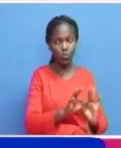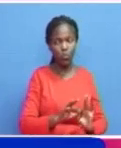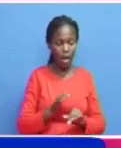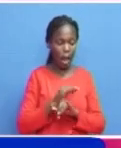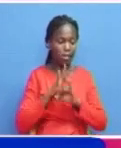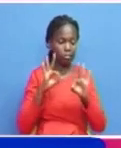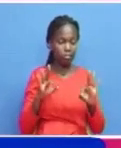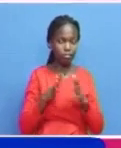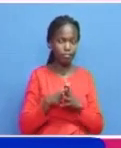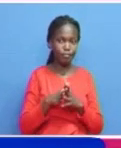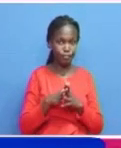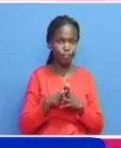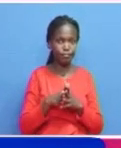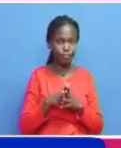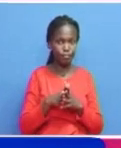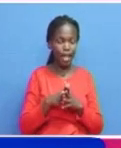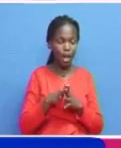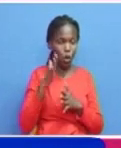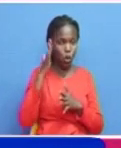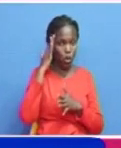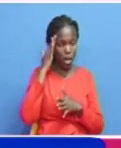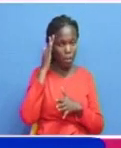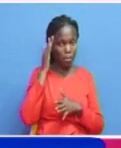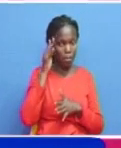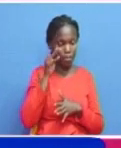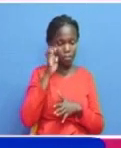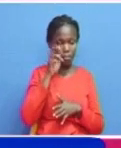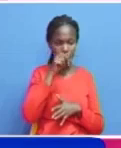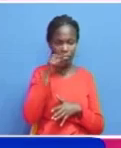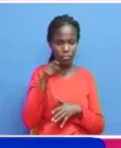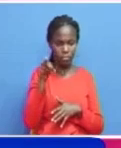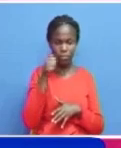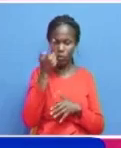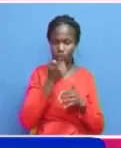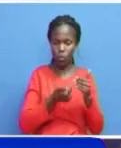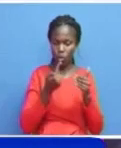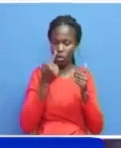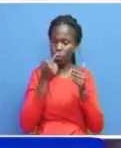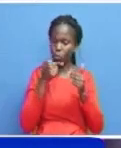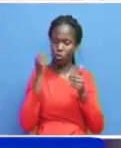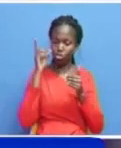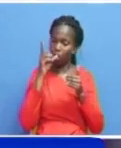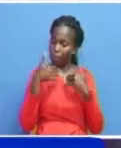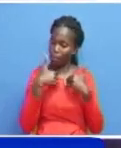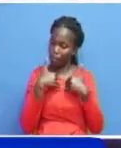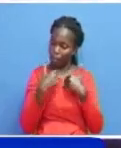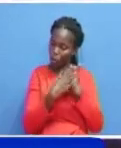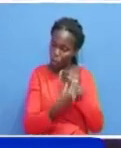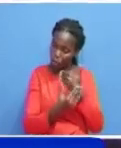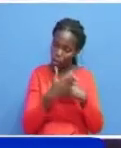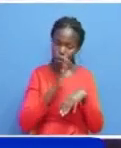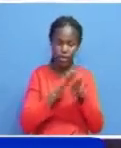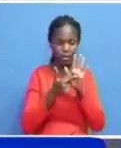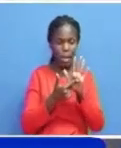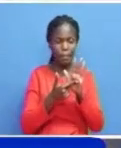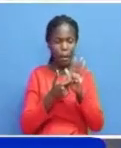mugiti wa wiyathi kumanga likosia kisuwani mekatili wa menza, ni wawe atakanani umwe wale tokosa tangeleka nyonzio ya okitii wiyathi va